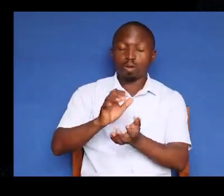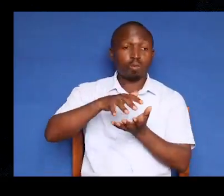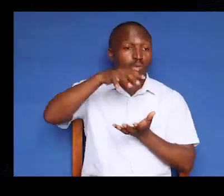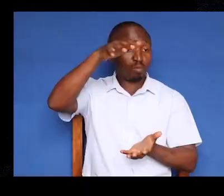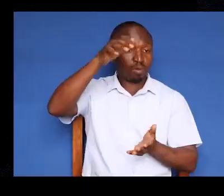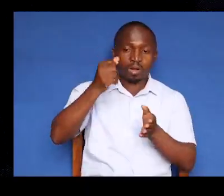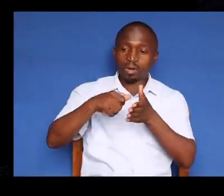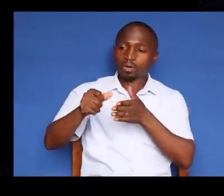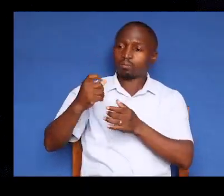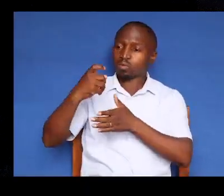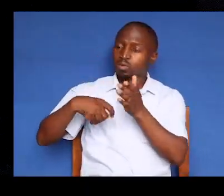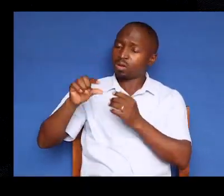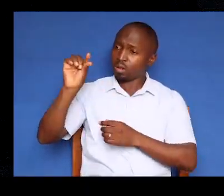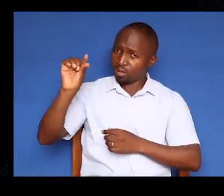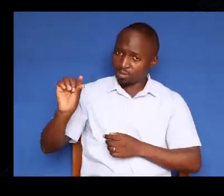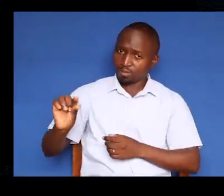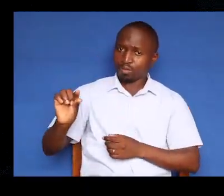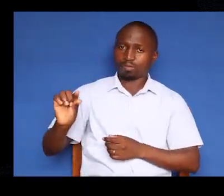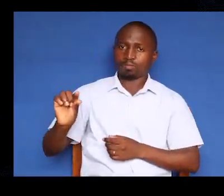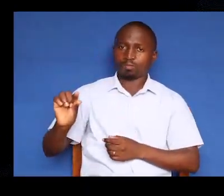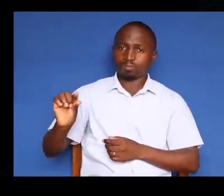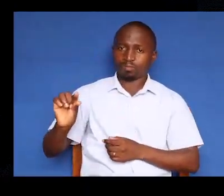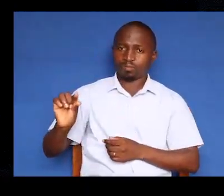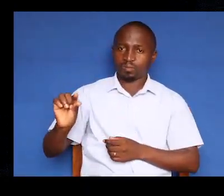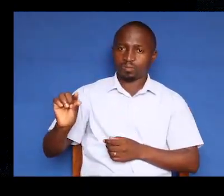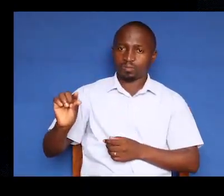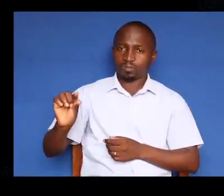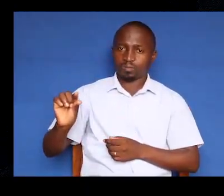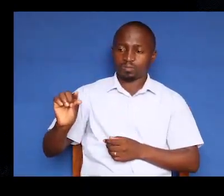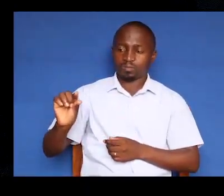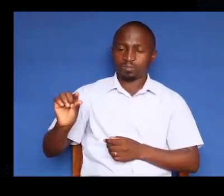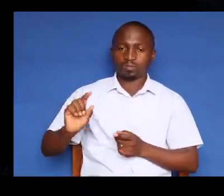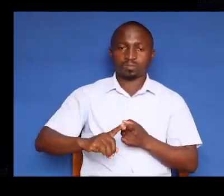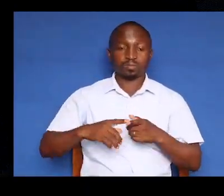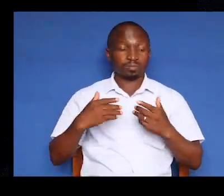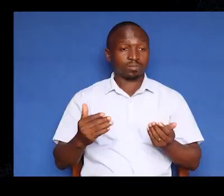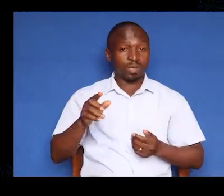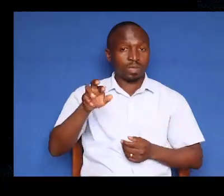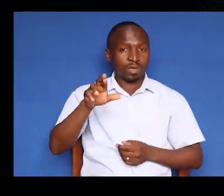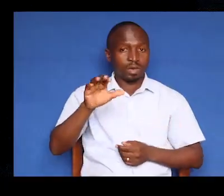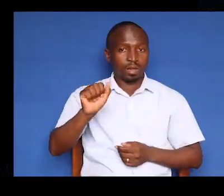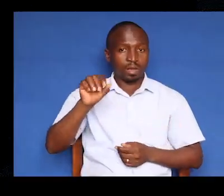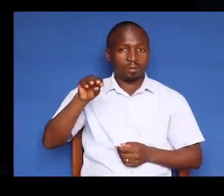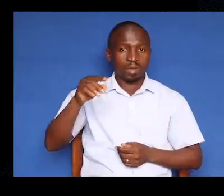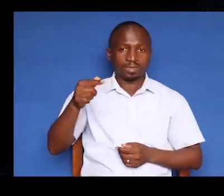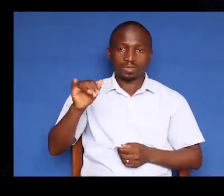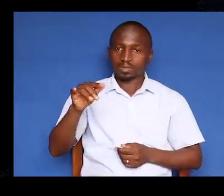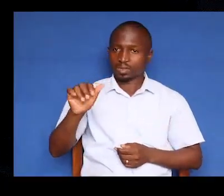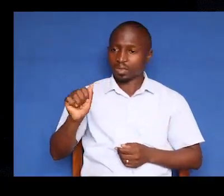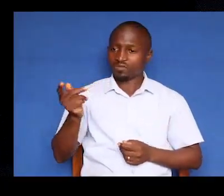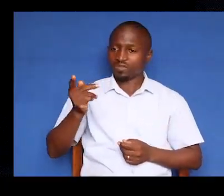is pay the low rate of tax, while Ramatita is